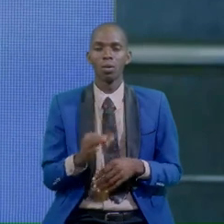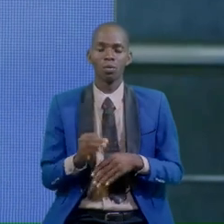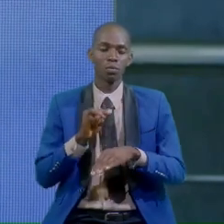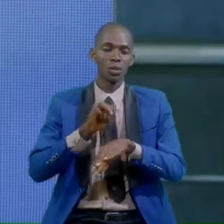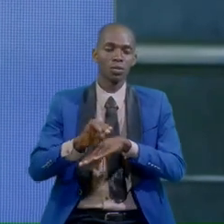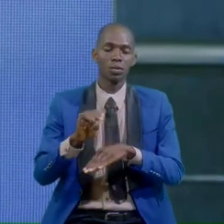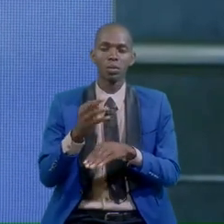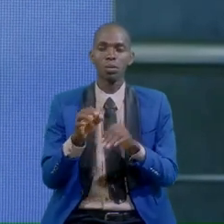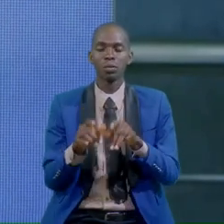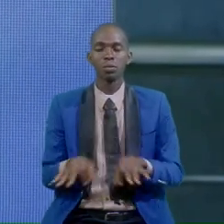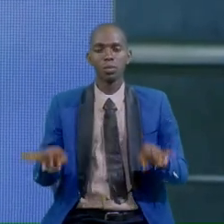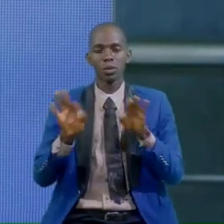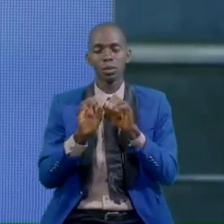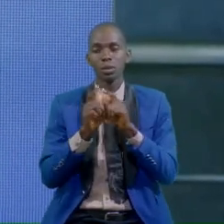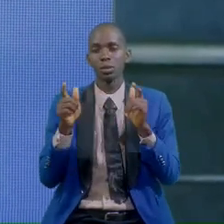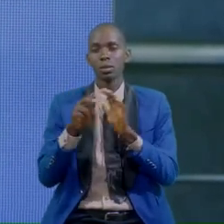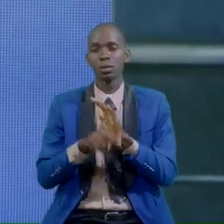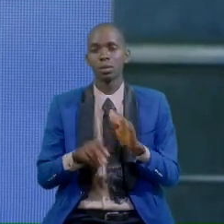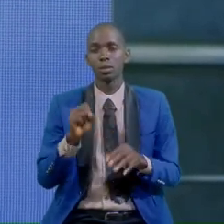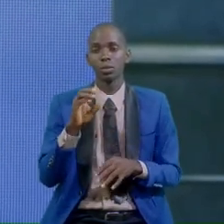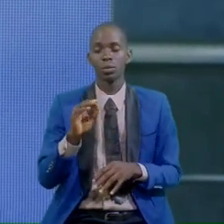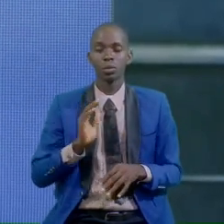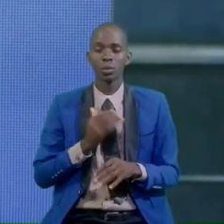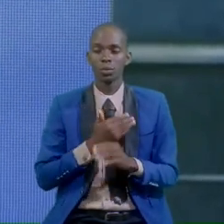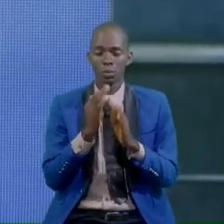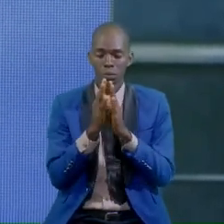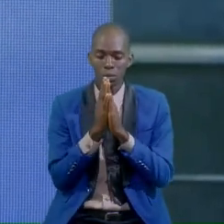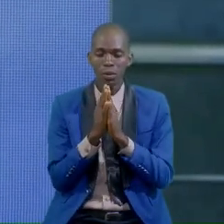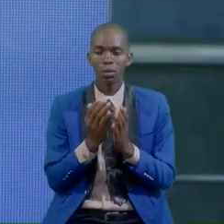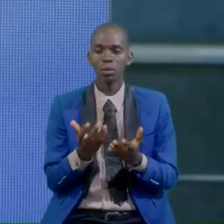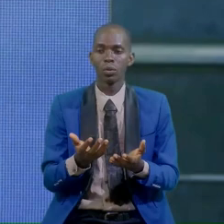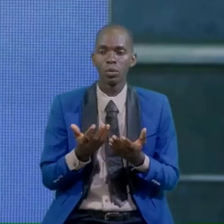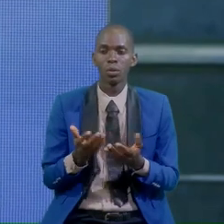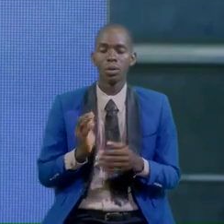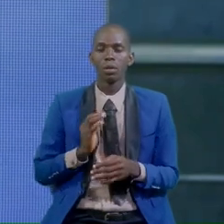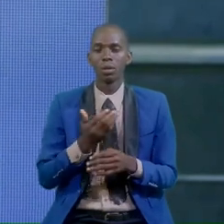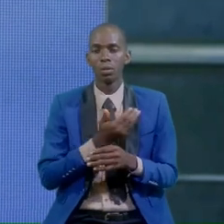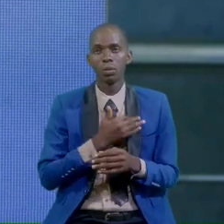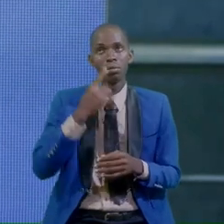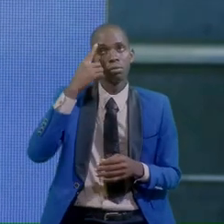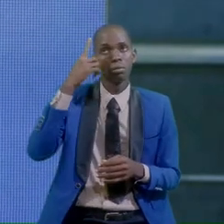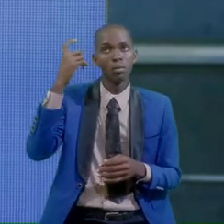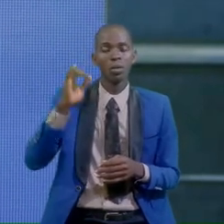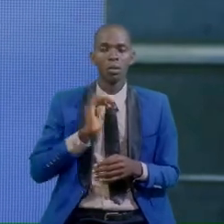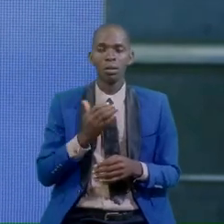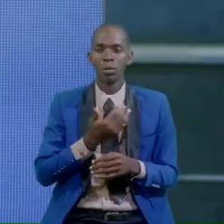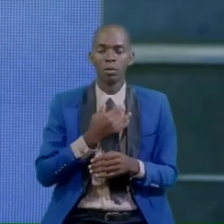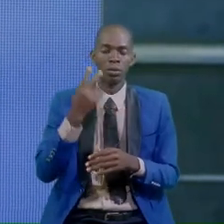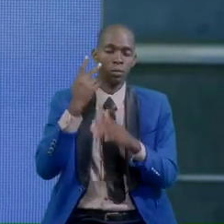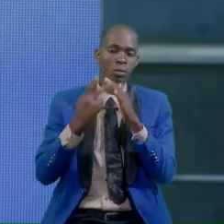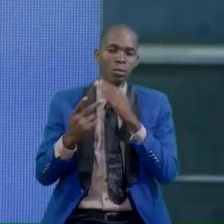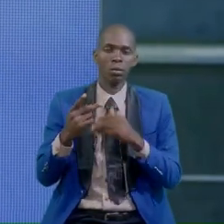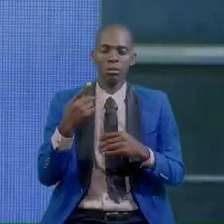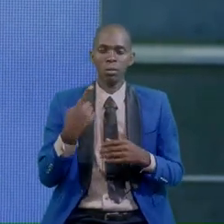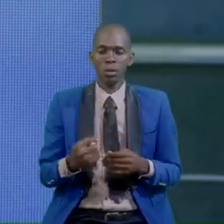And so our prayer, our desire, our aspiration, our ambition, the